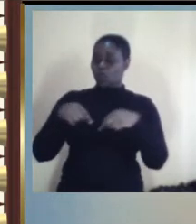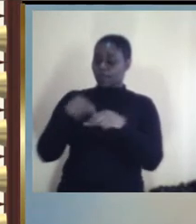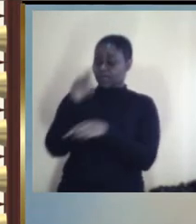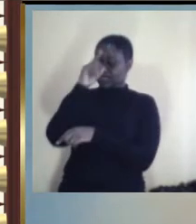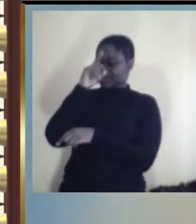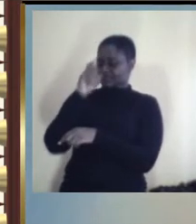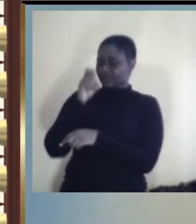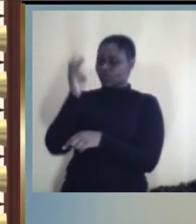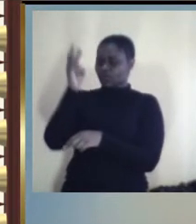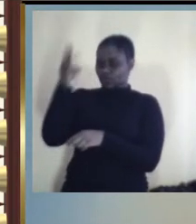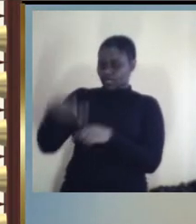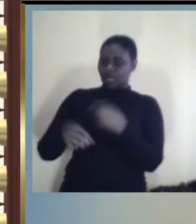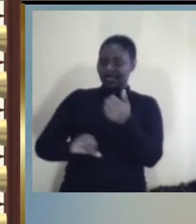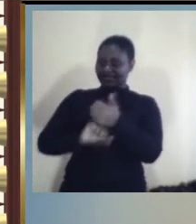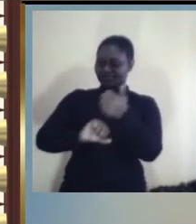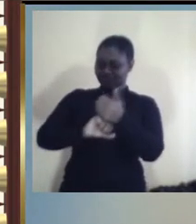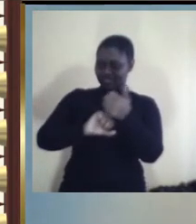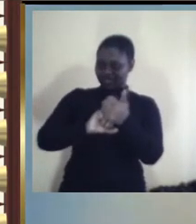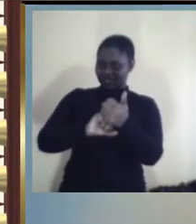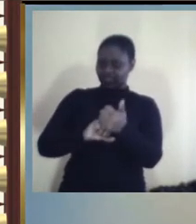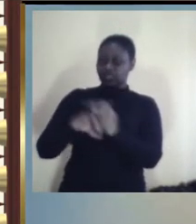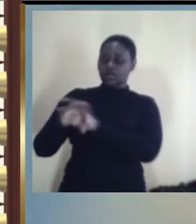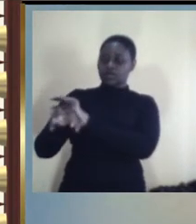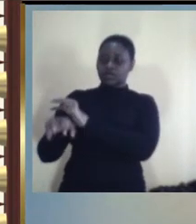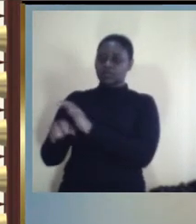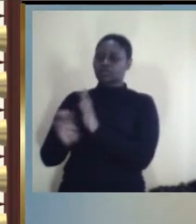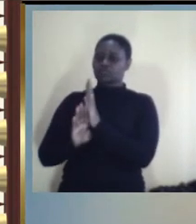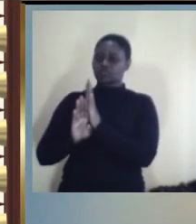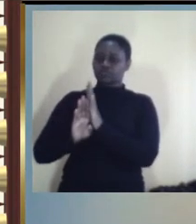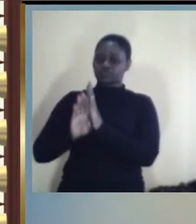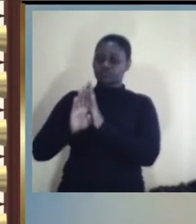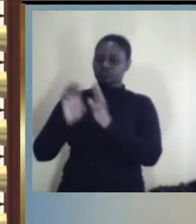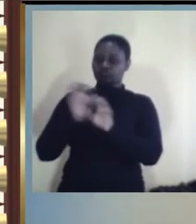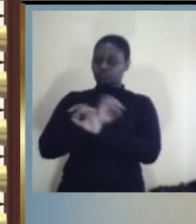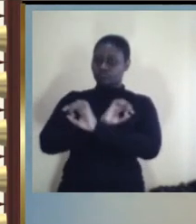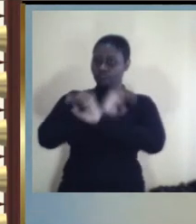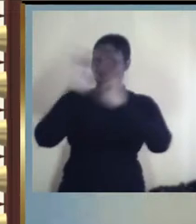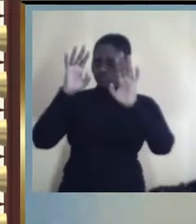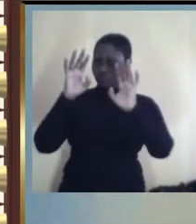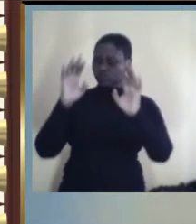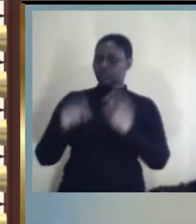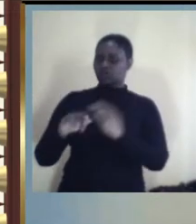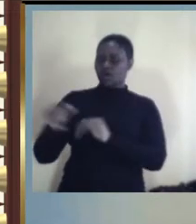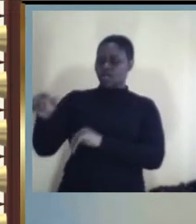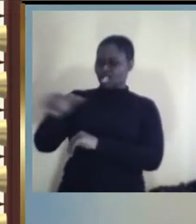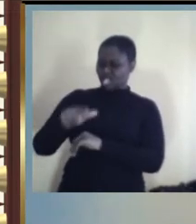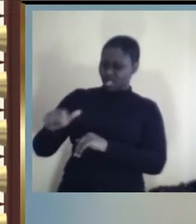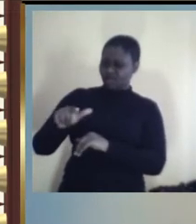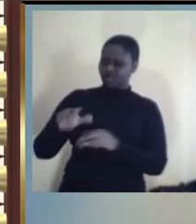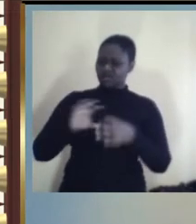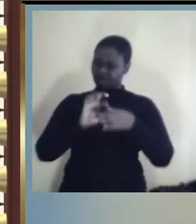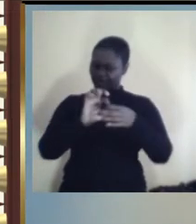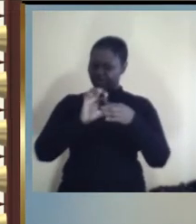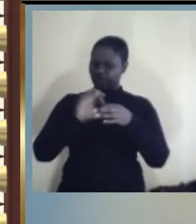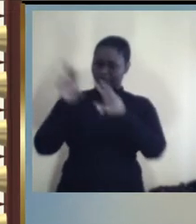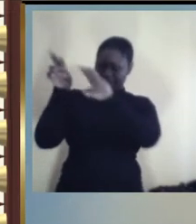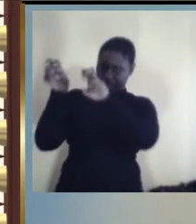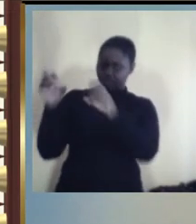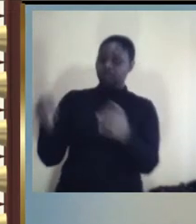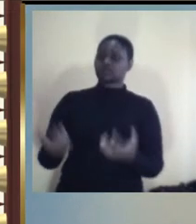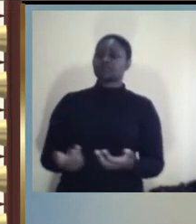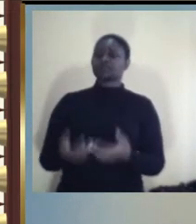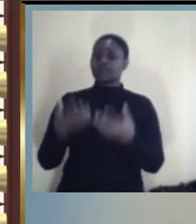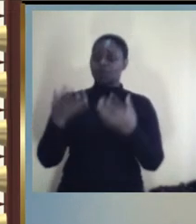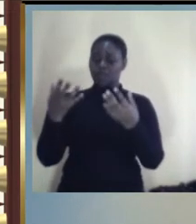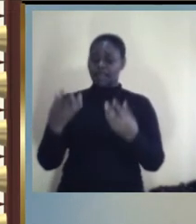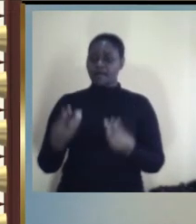will assist the province in developing a clear approach in dealing with land-related matters, as we